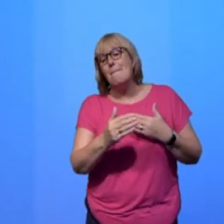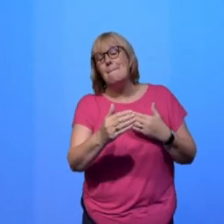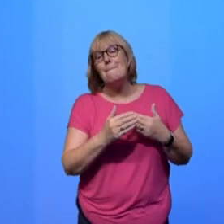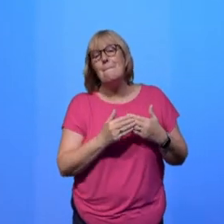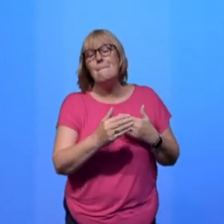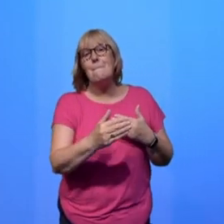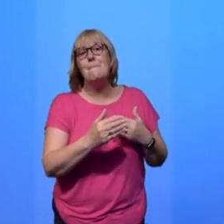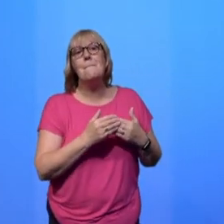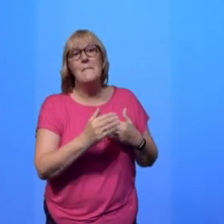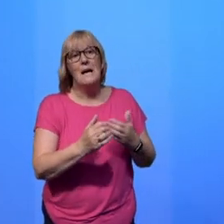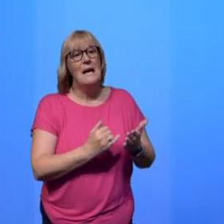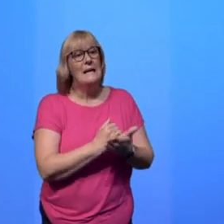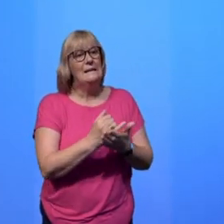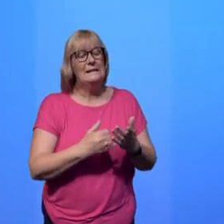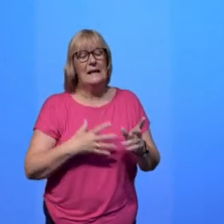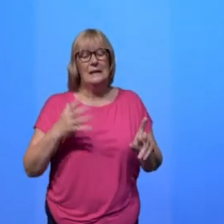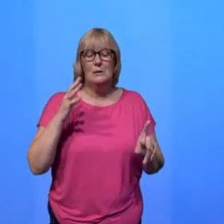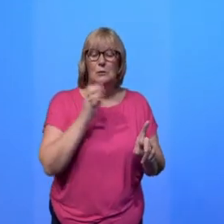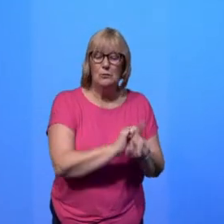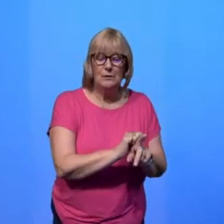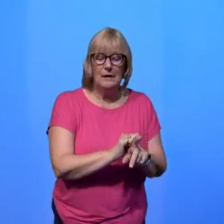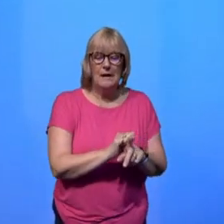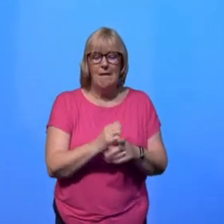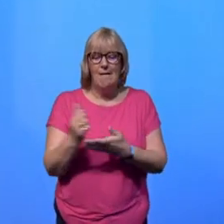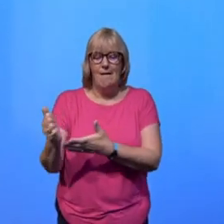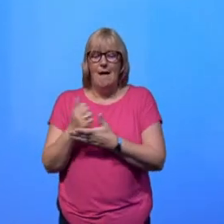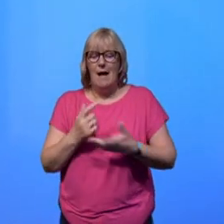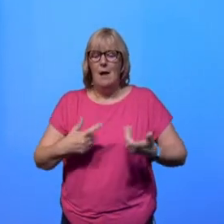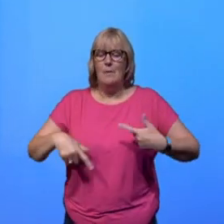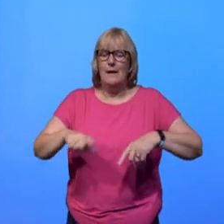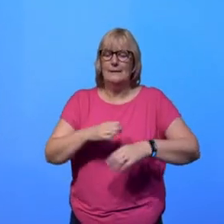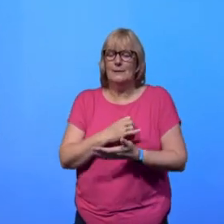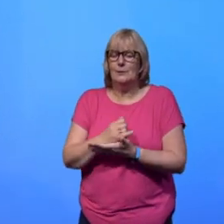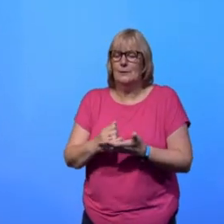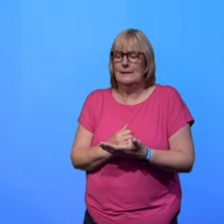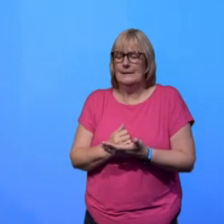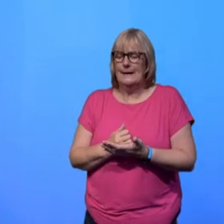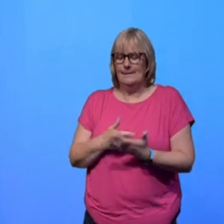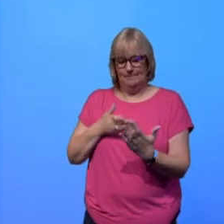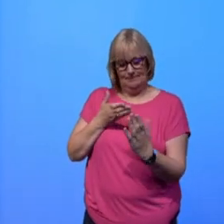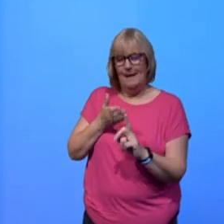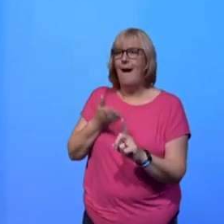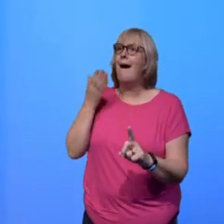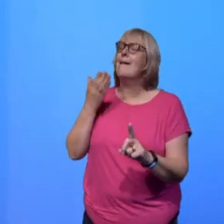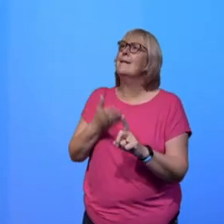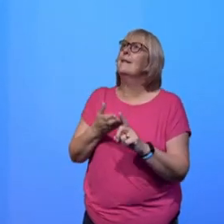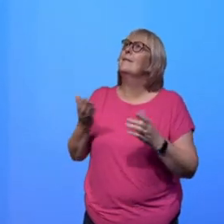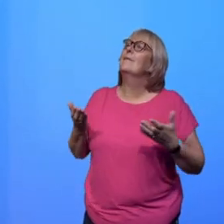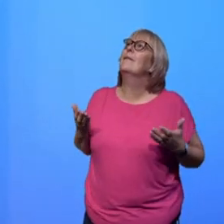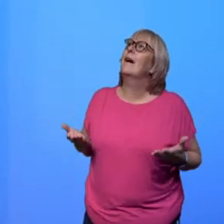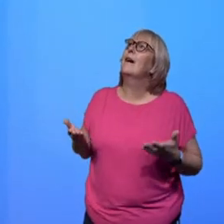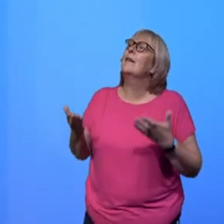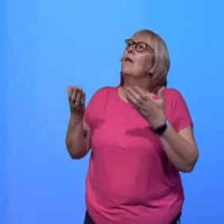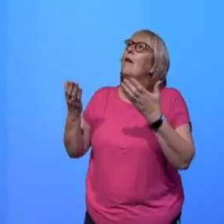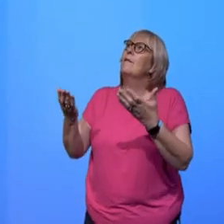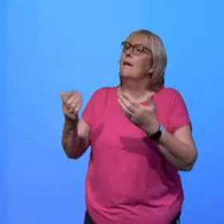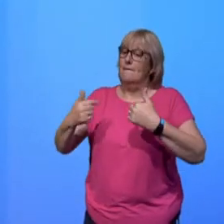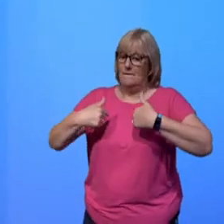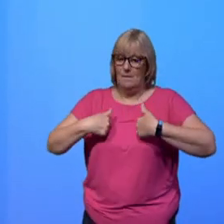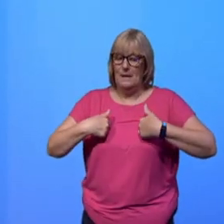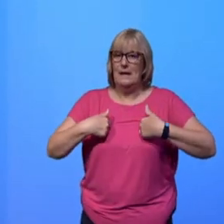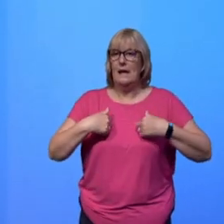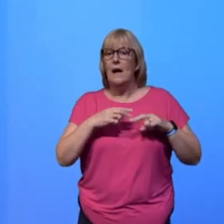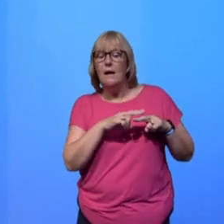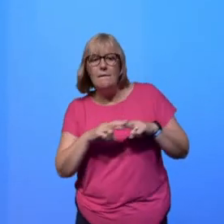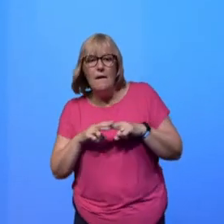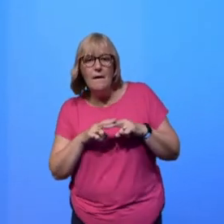out. Please, Lord, please, for the sake of Jesus and our congregations and our families and our children, loved ones and dependents,